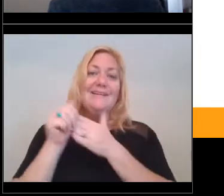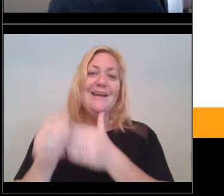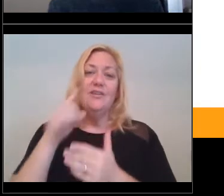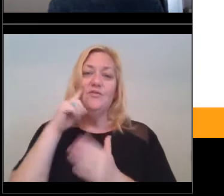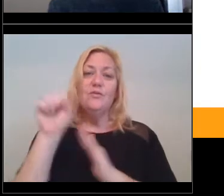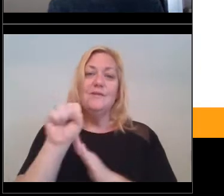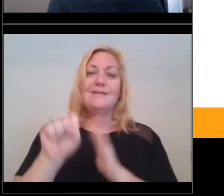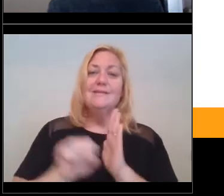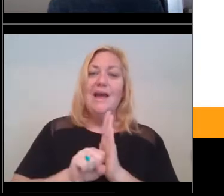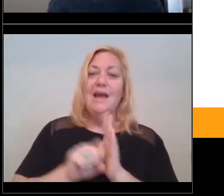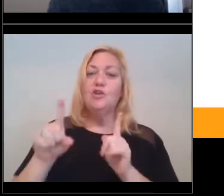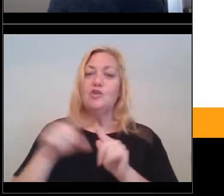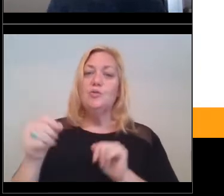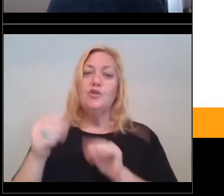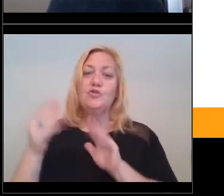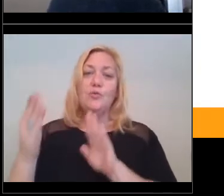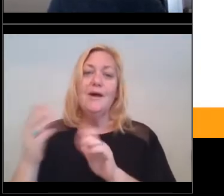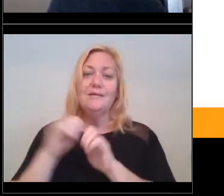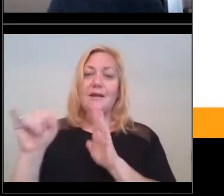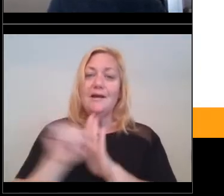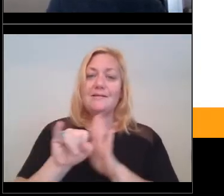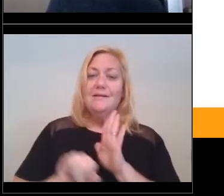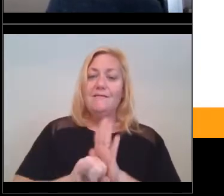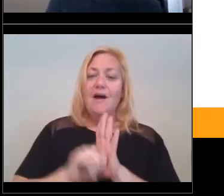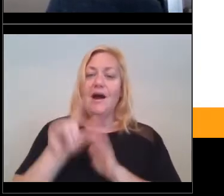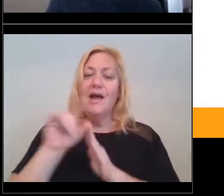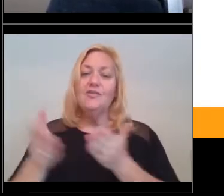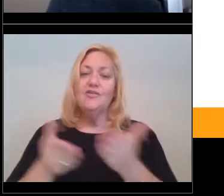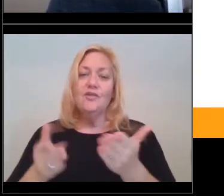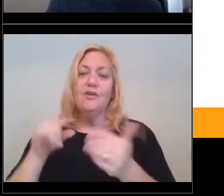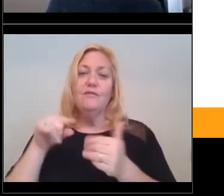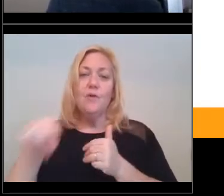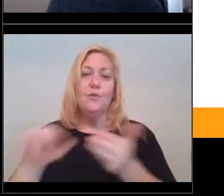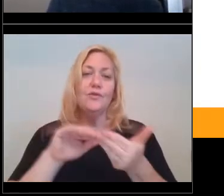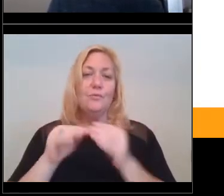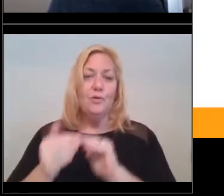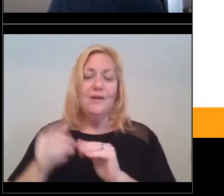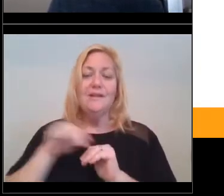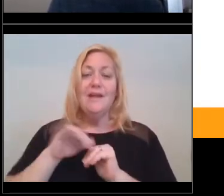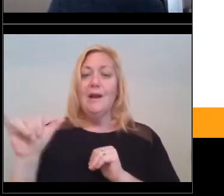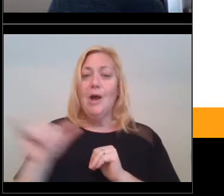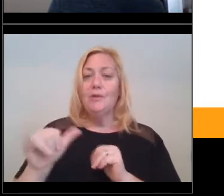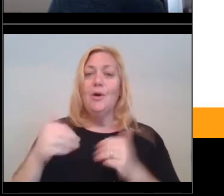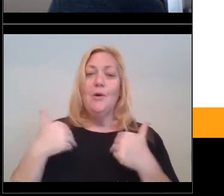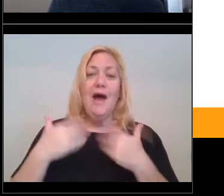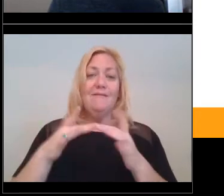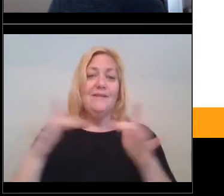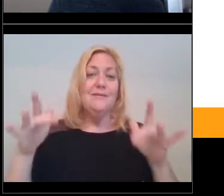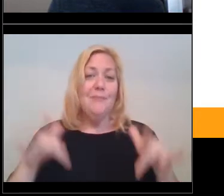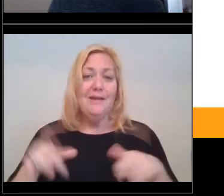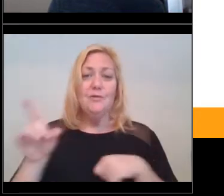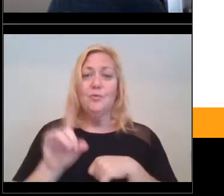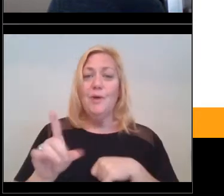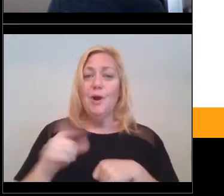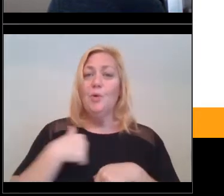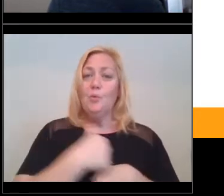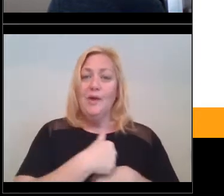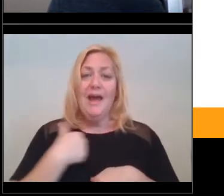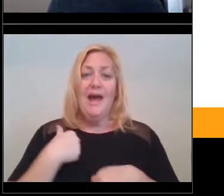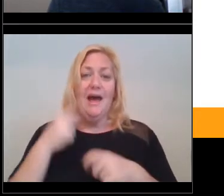state to address and identify underserved or harmed communities, and then also have a space where we look